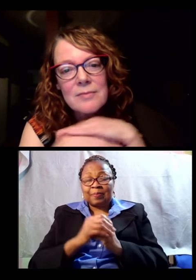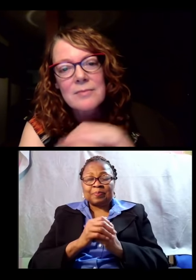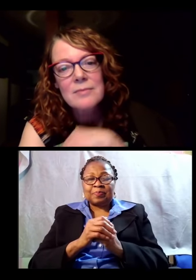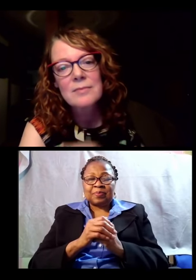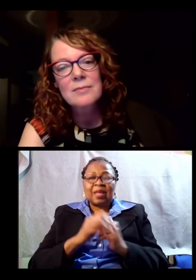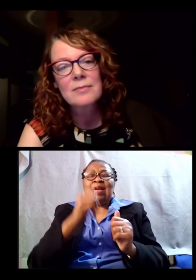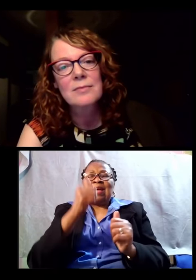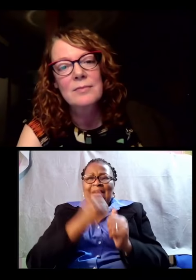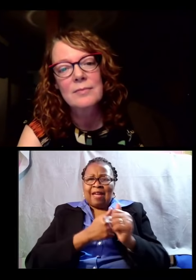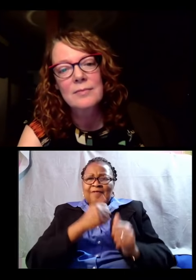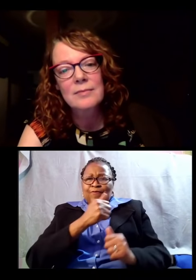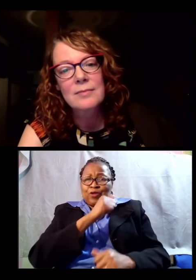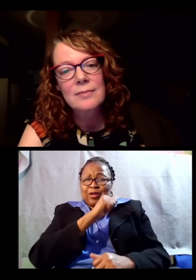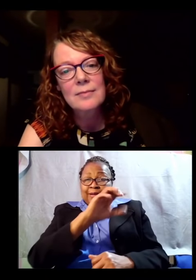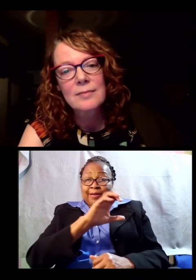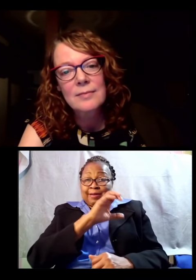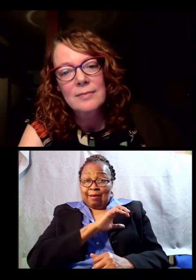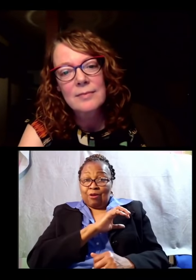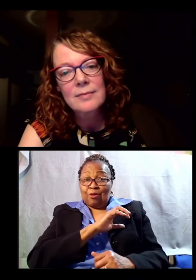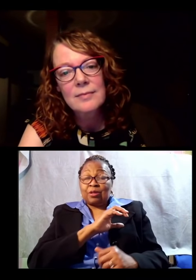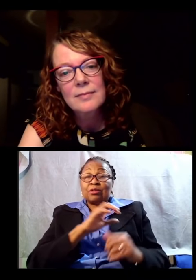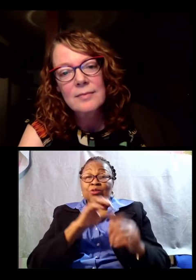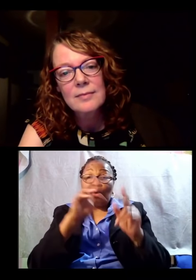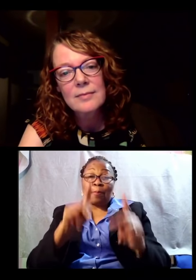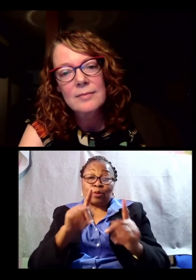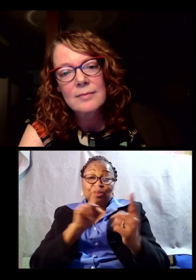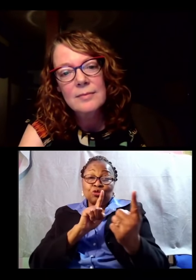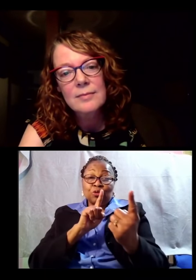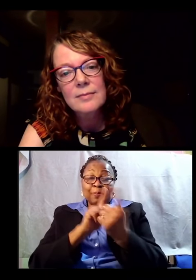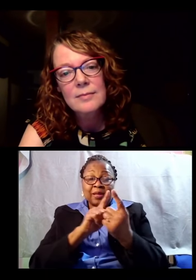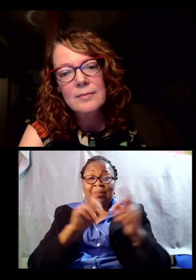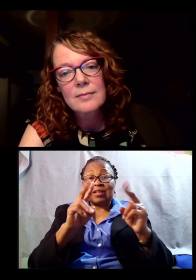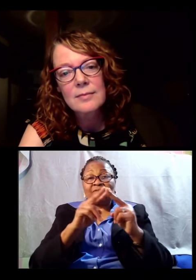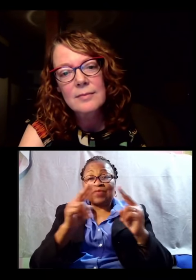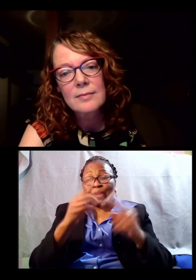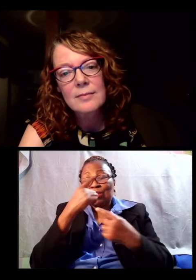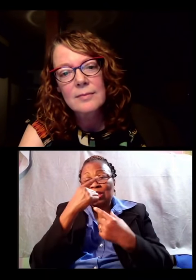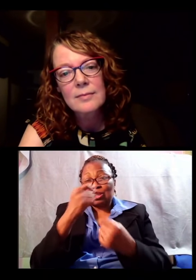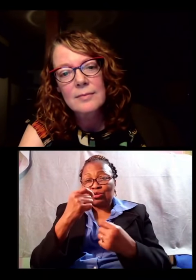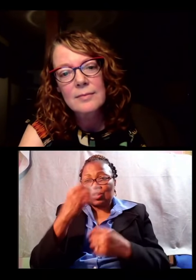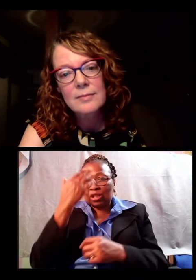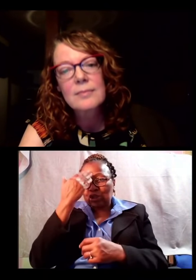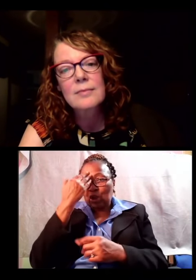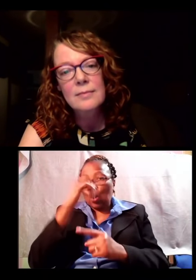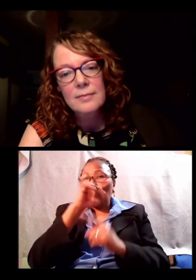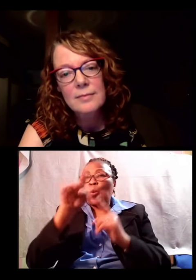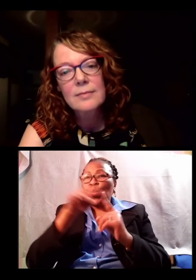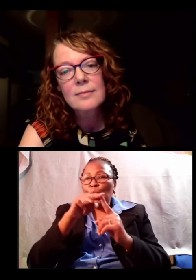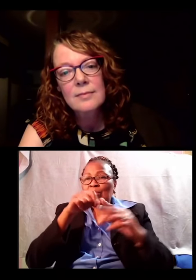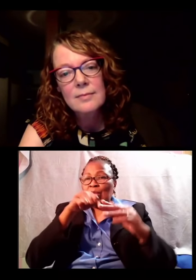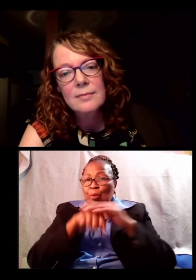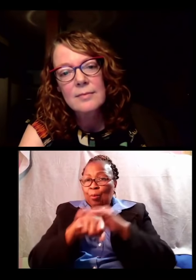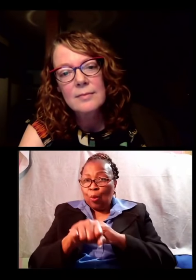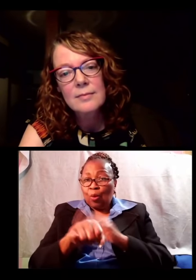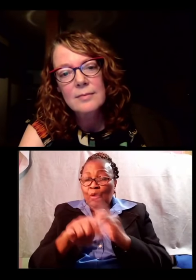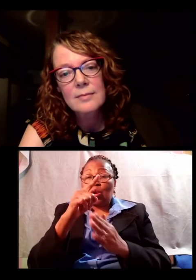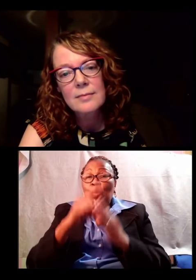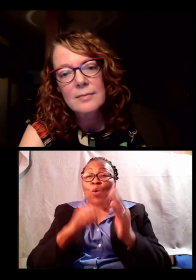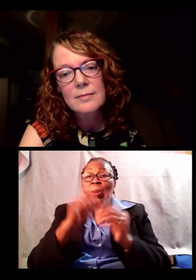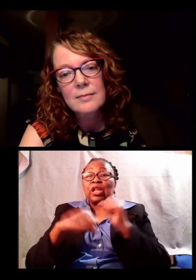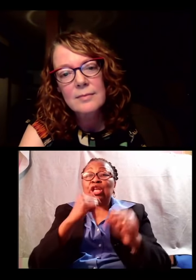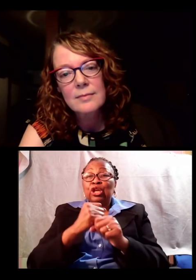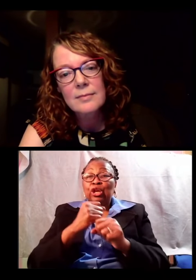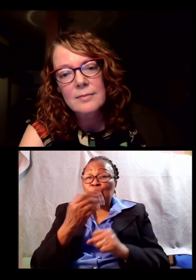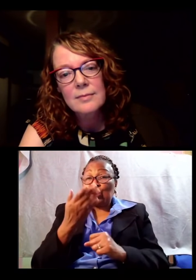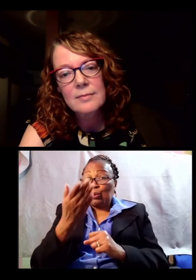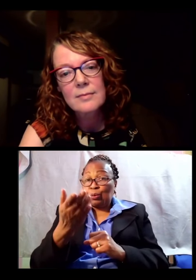also for every person you meet, it's very interesting to know when they were born. You know, what year they were born in, because